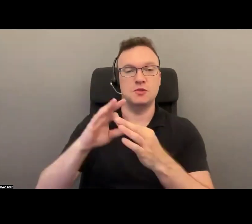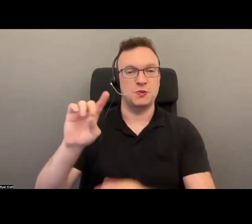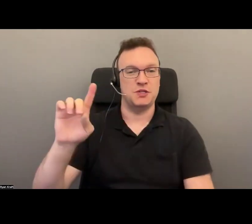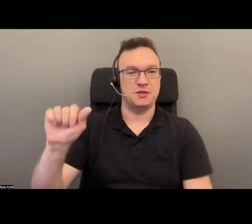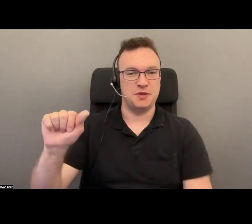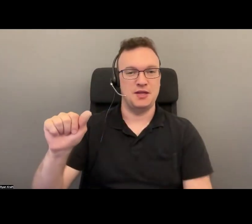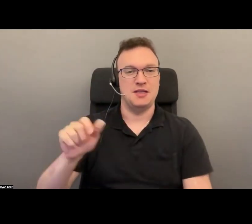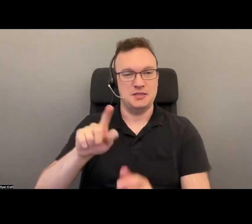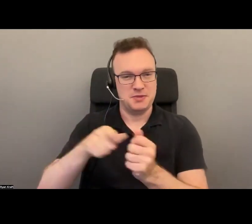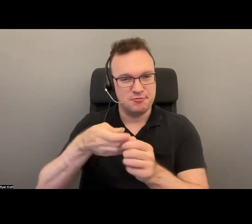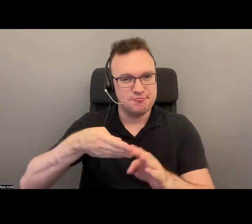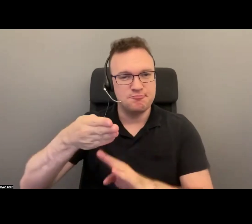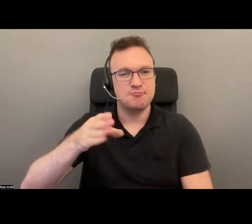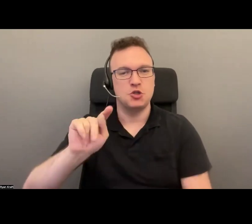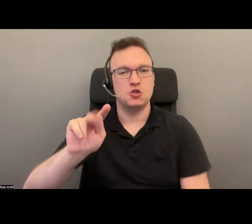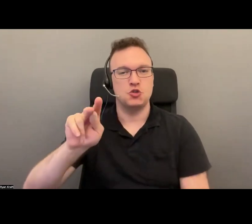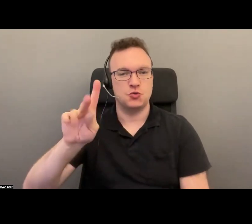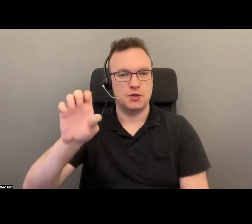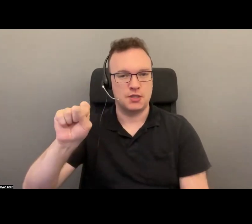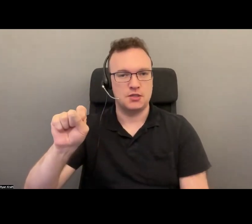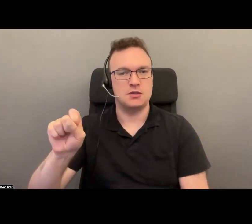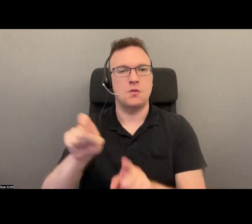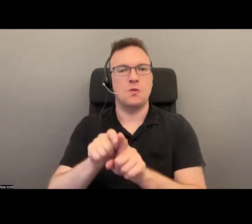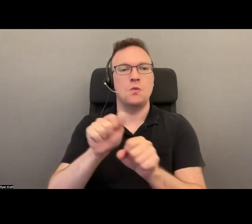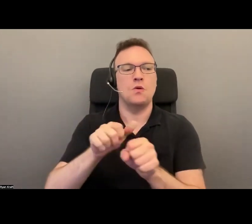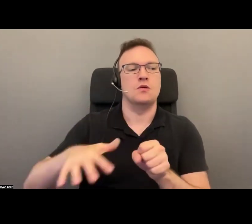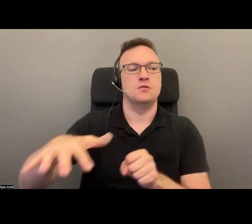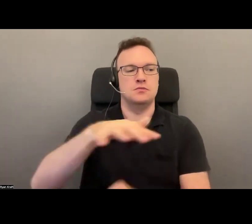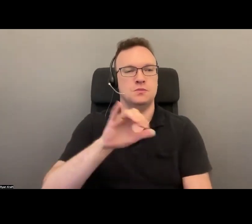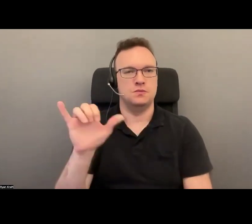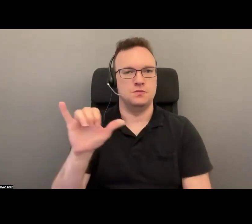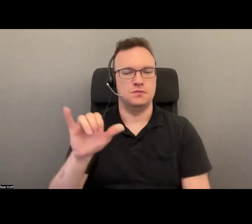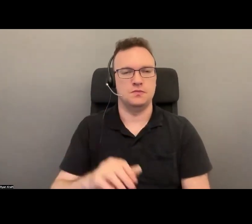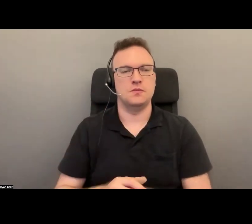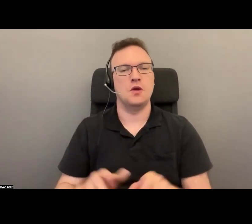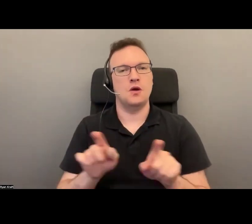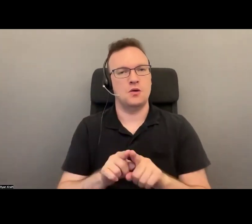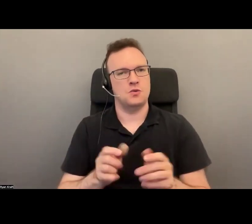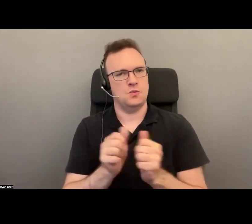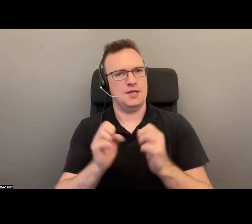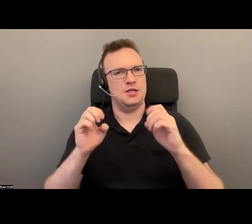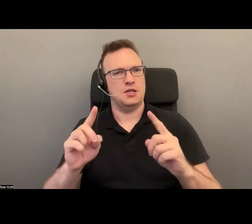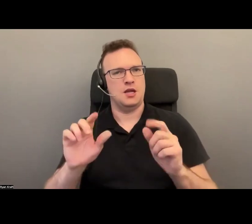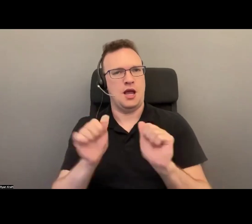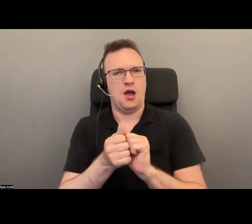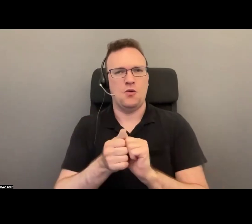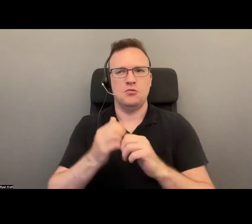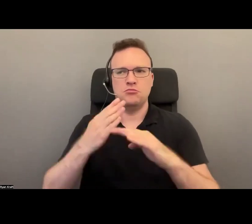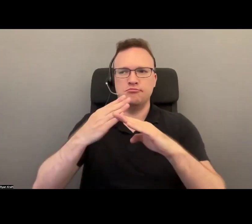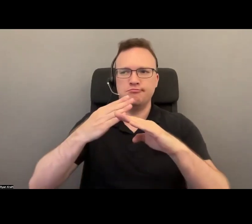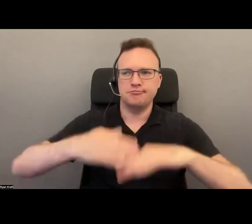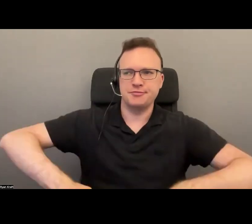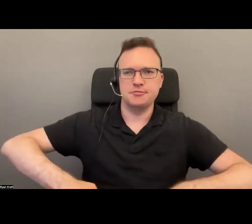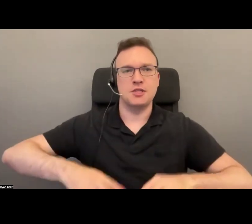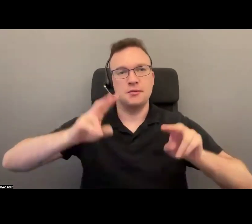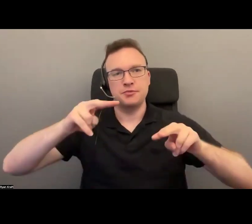disability in the trades and in the workplace, and through education, how we can best remove the stigma, reduce the stigma.